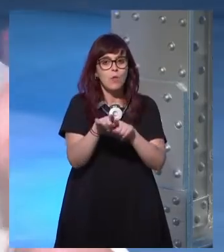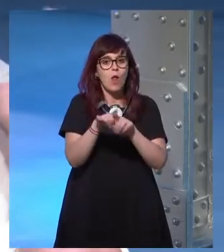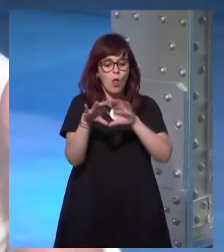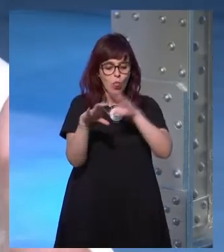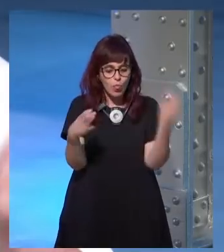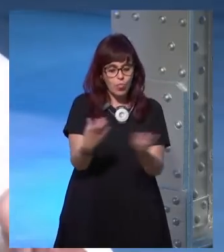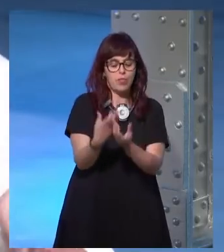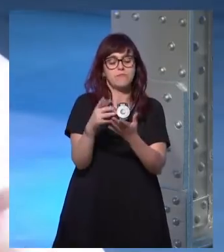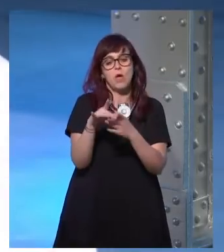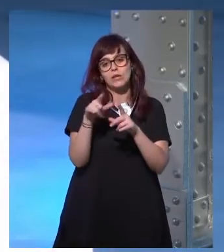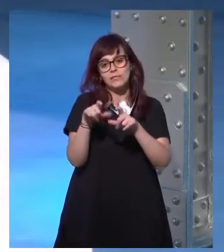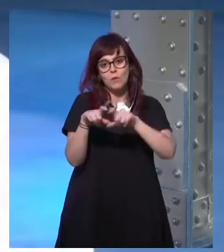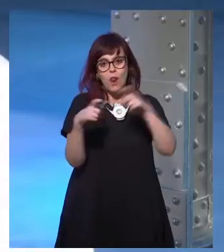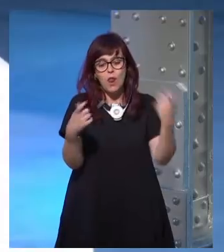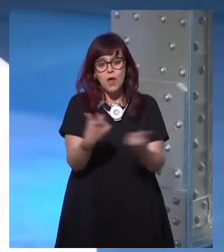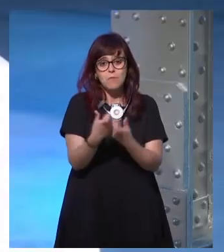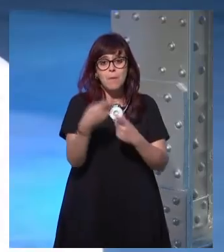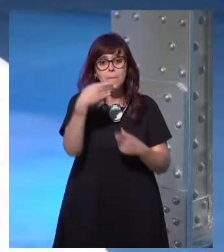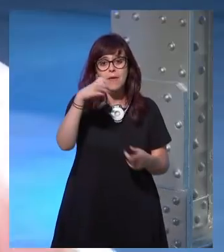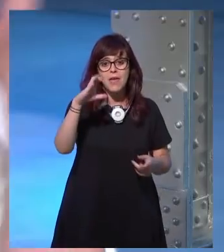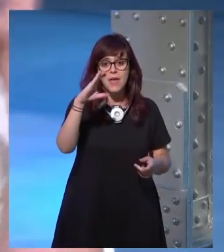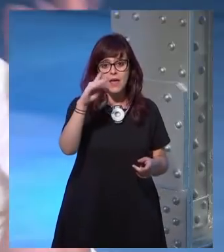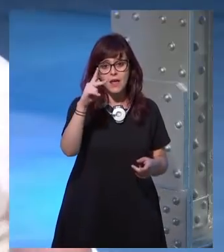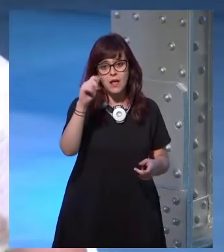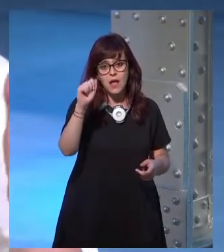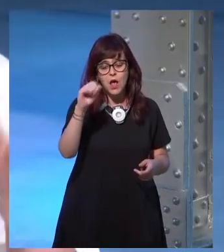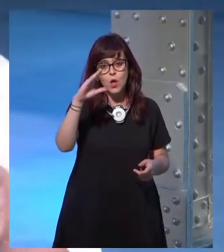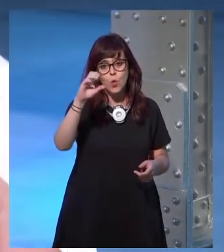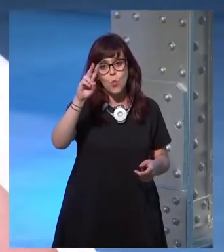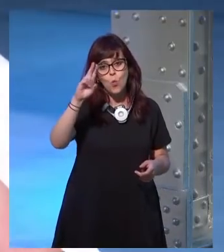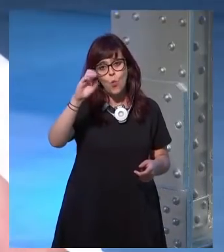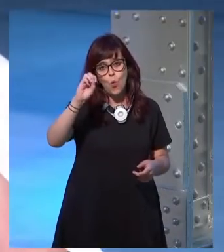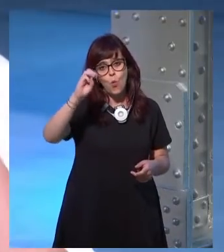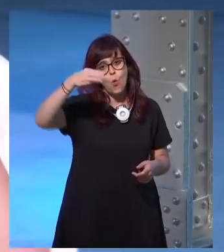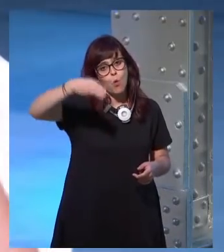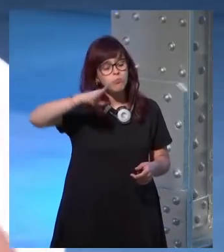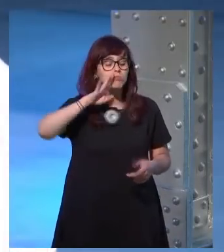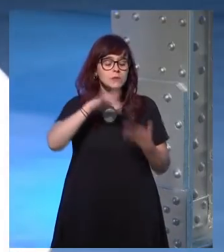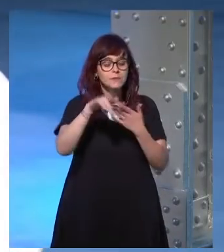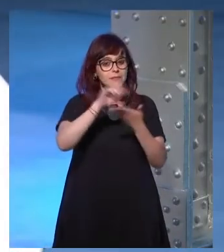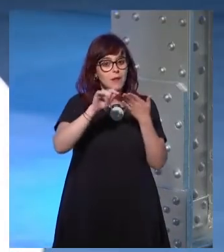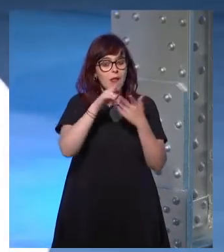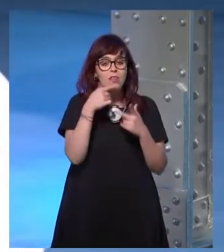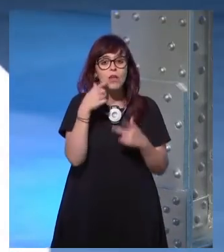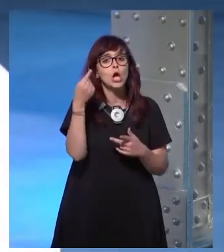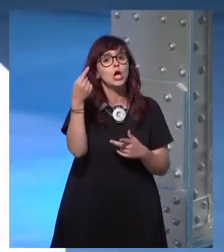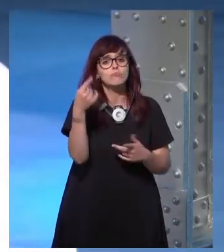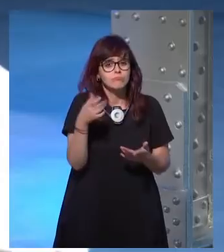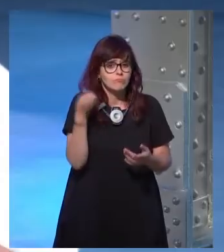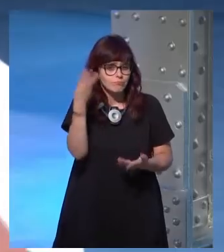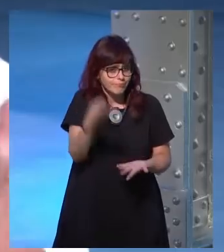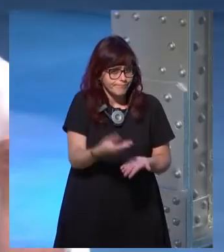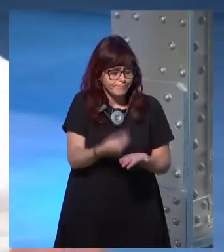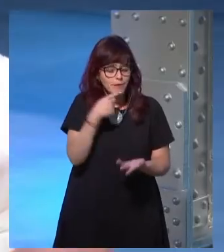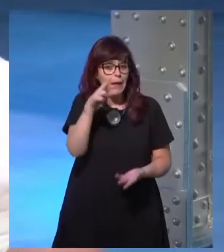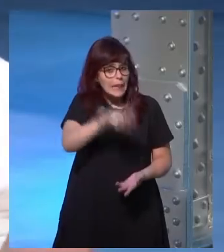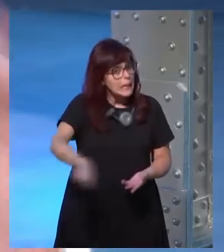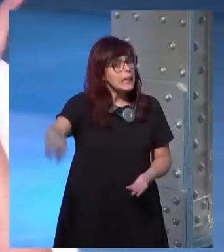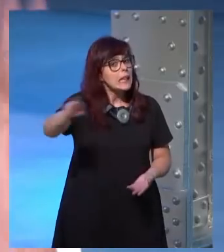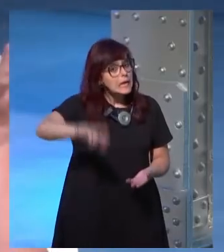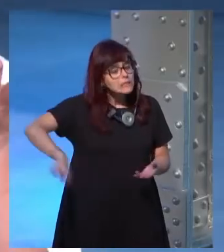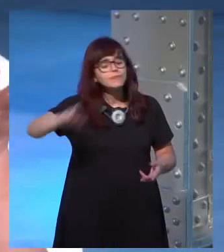and dark and brutal, and I loved it. And so I talk about it all the time. So it's looking for new talent and making sure that to bring it